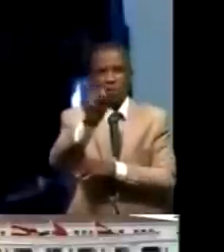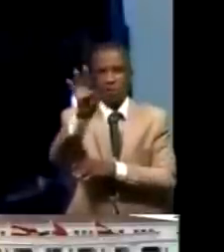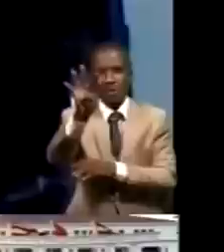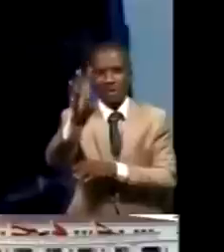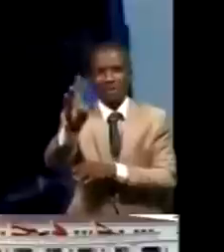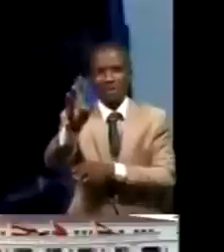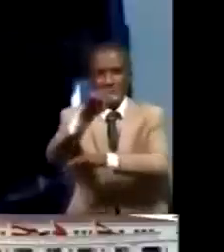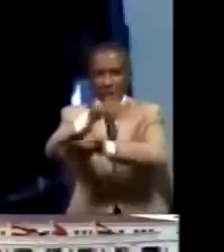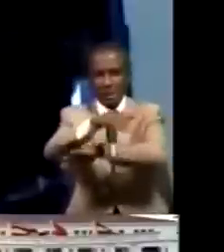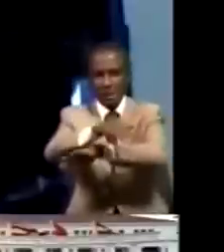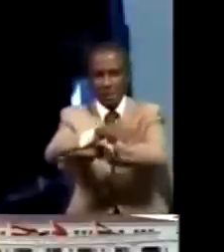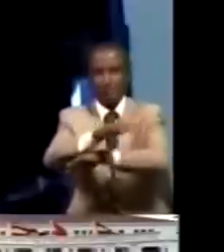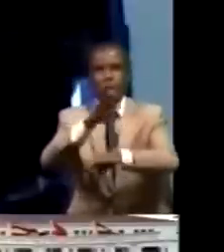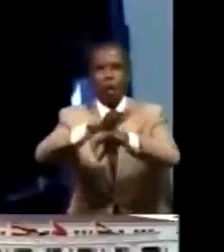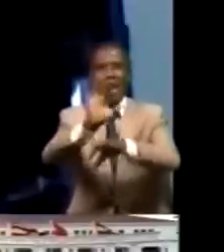3:47 p.m. on what day?